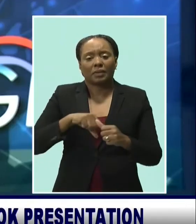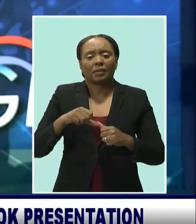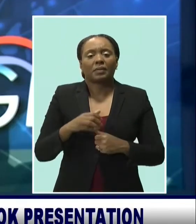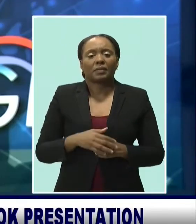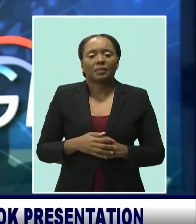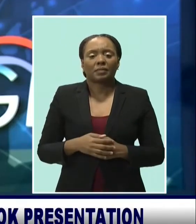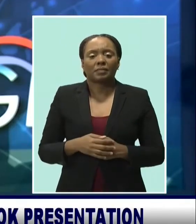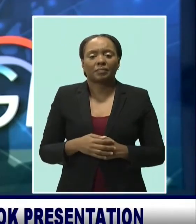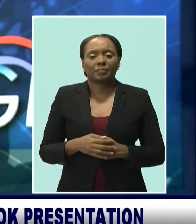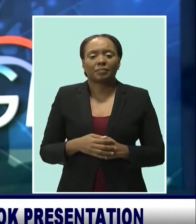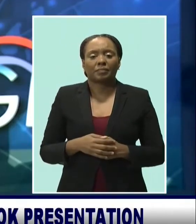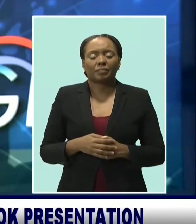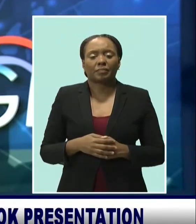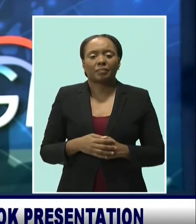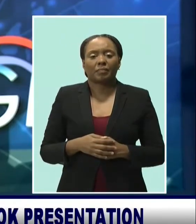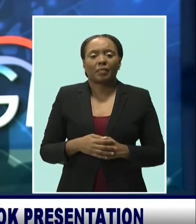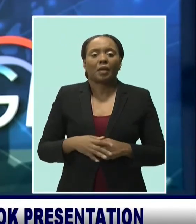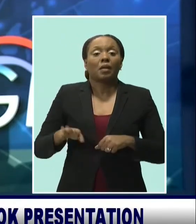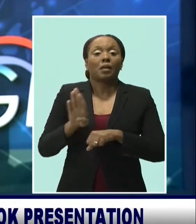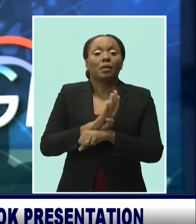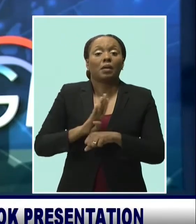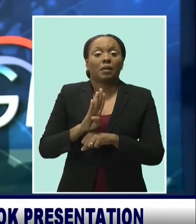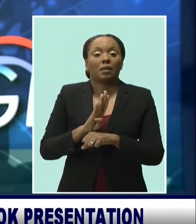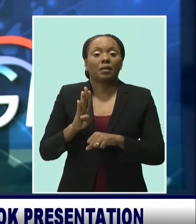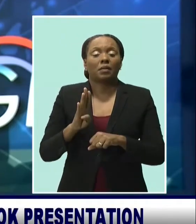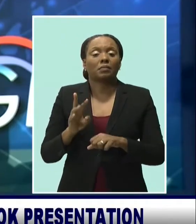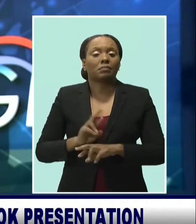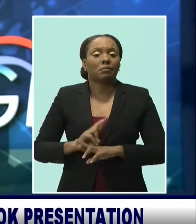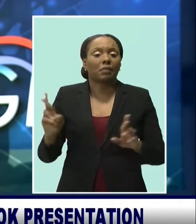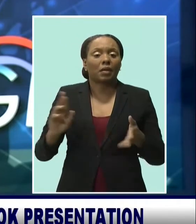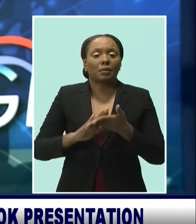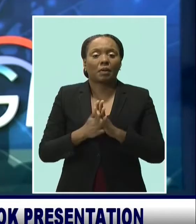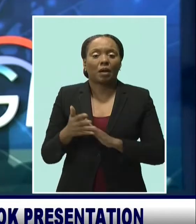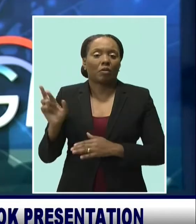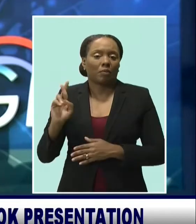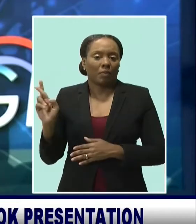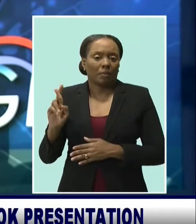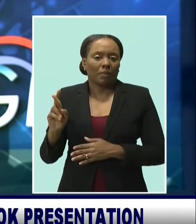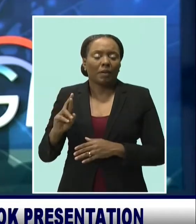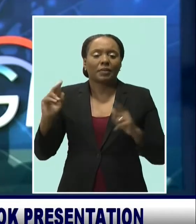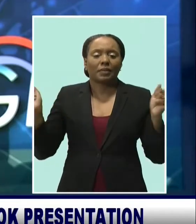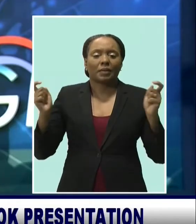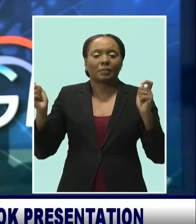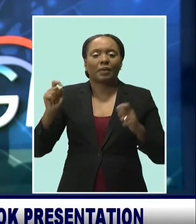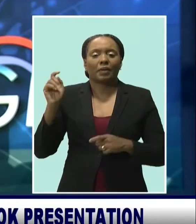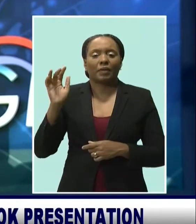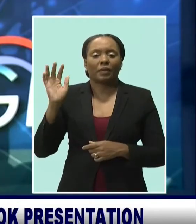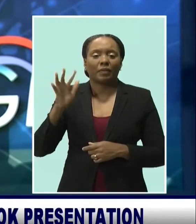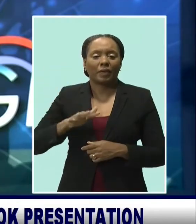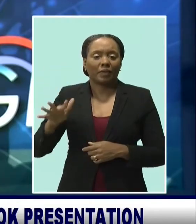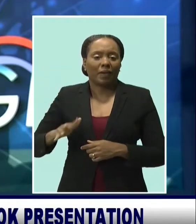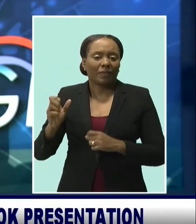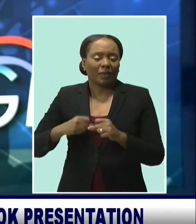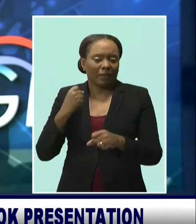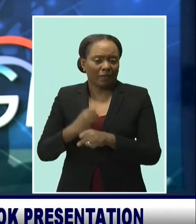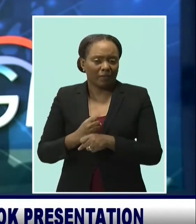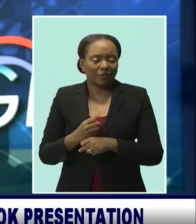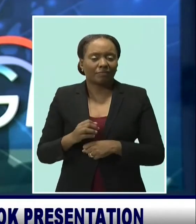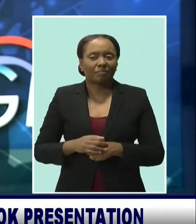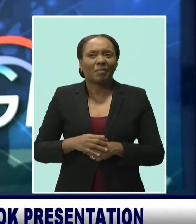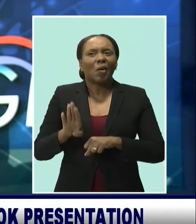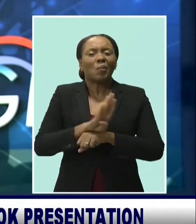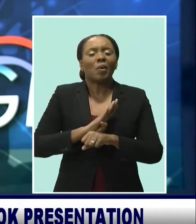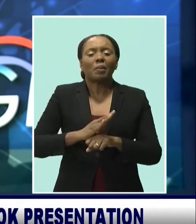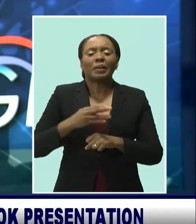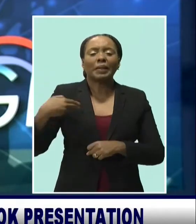As the island prepares to become a republic and celebrate its 55th anniversary of independence, its history and culture are being highlighted in a number